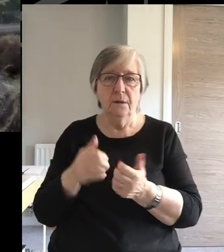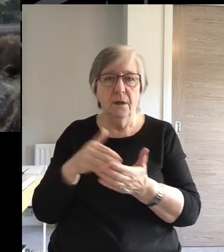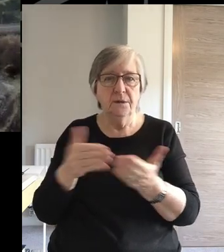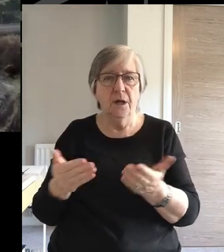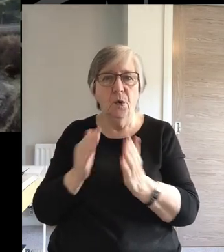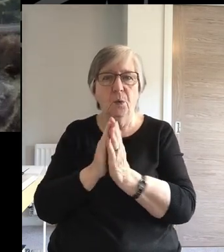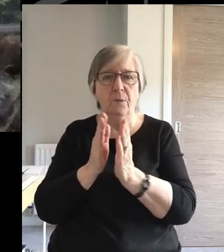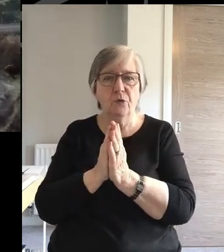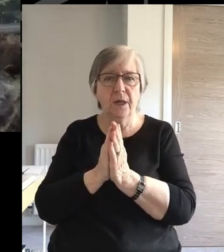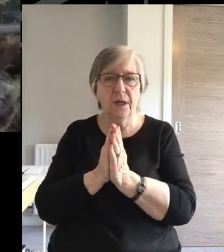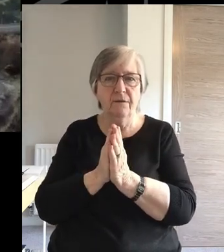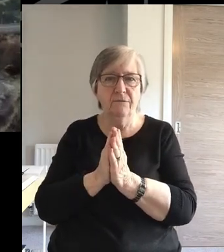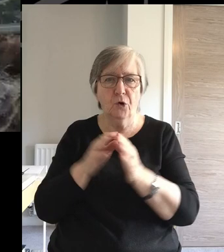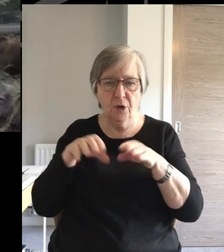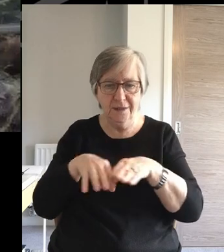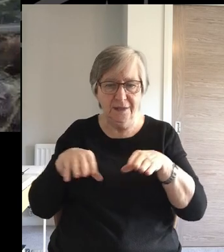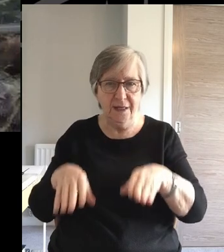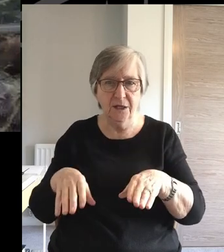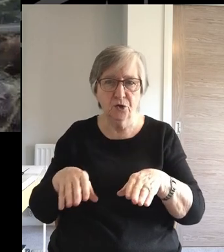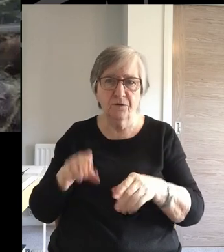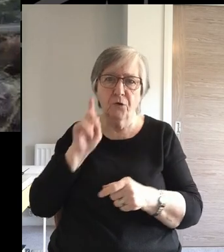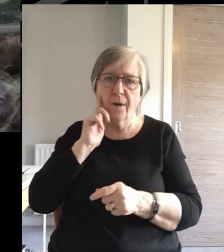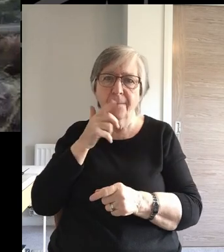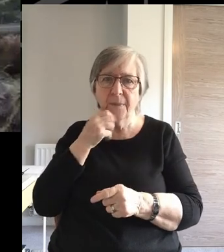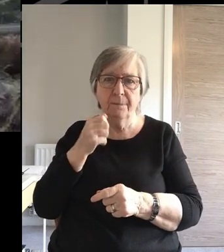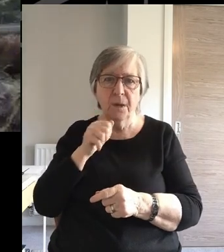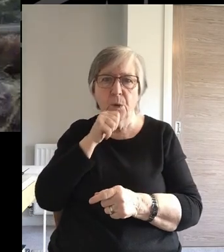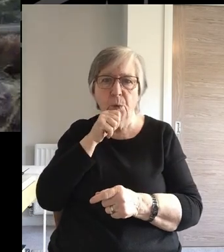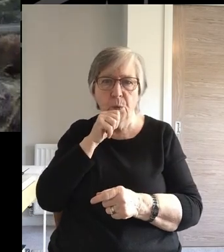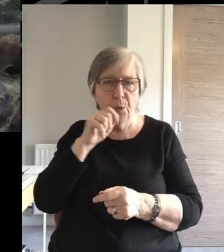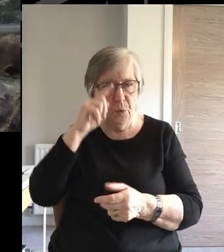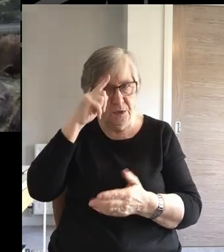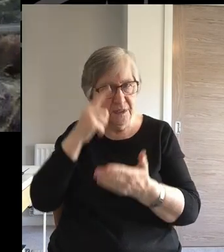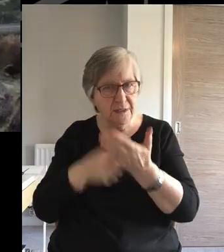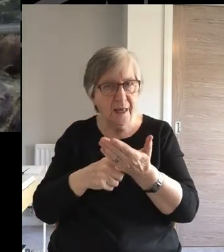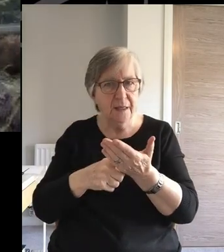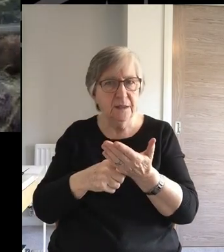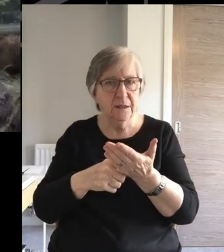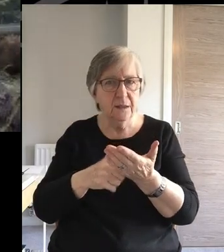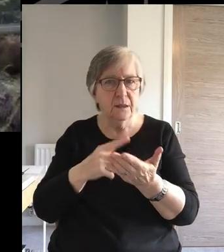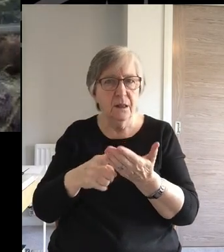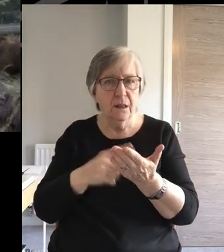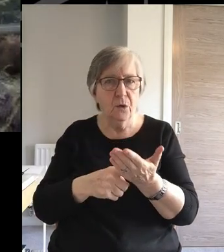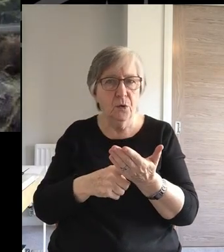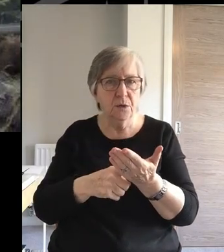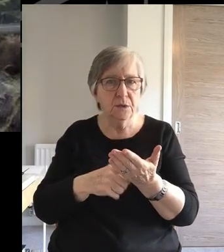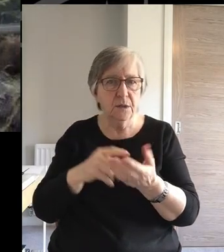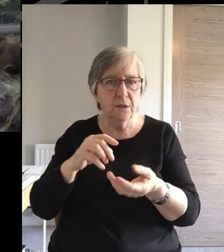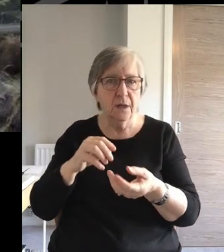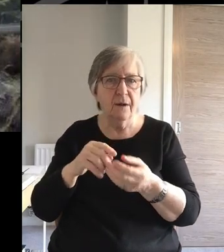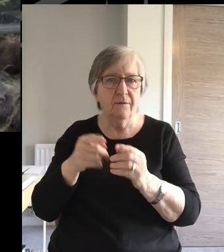And now we pray for our nation and for those who shape the future of our country and the world.